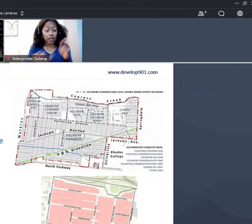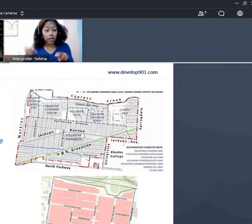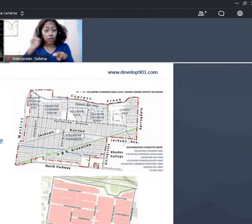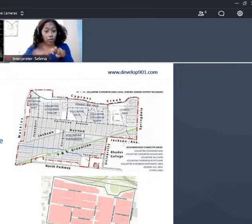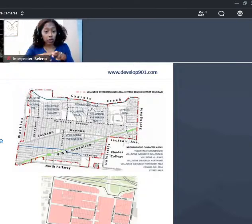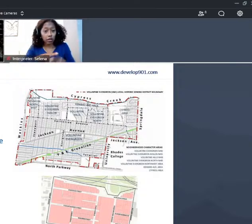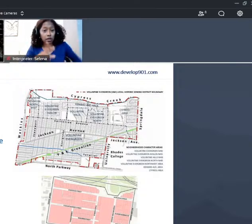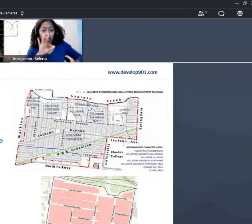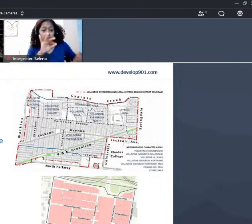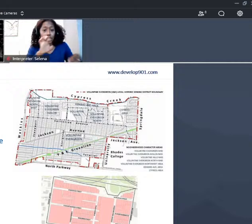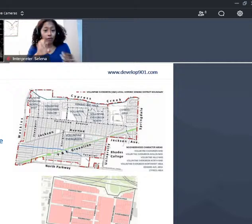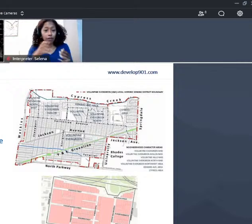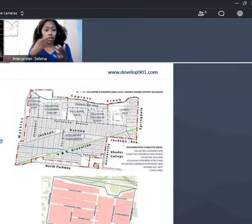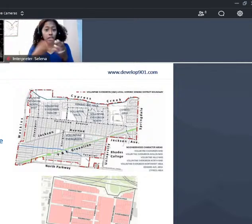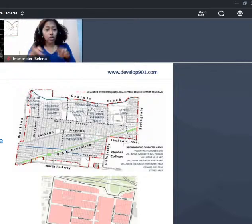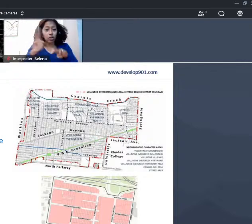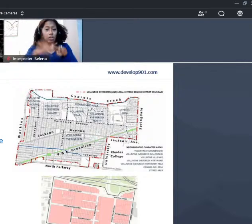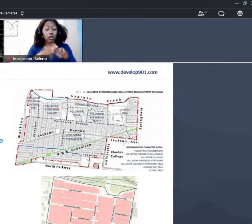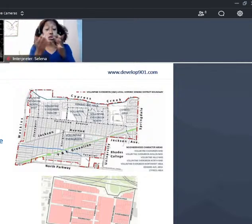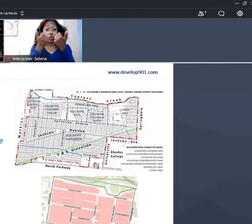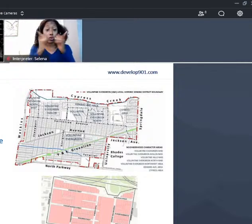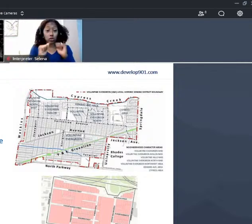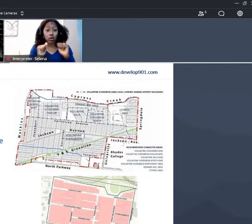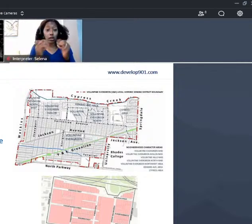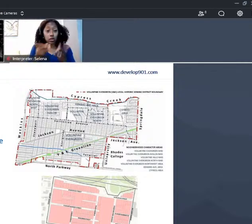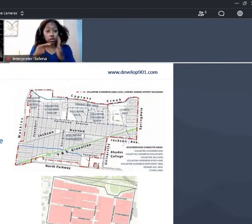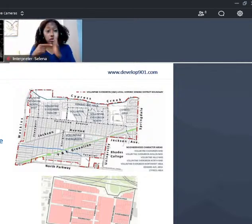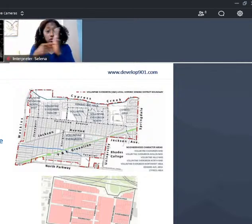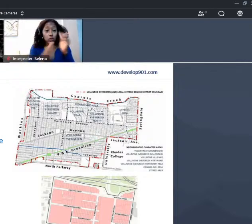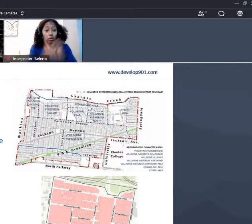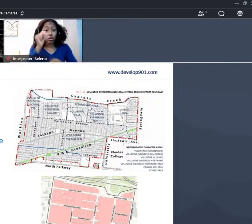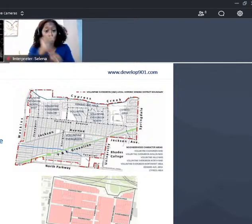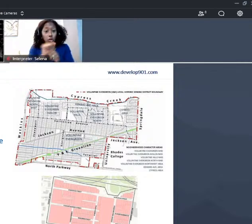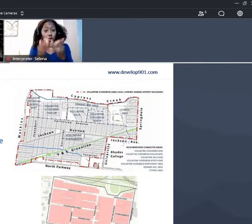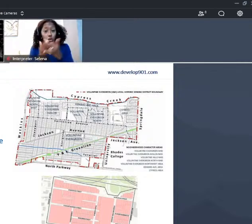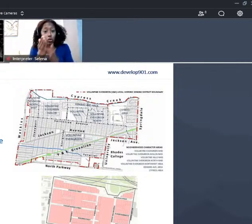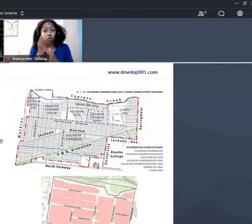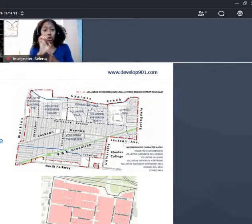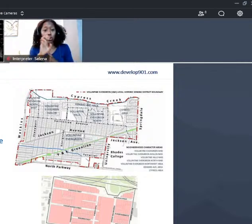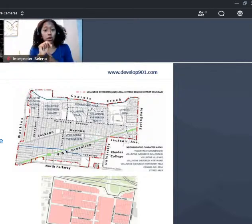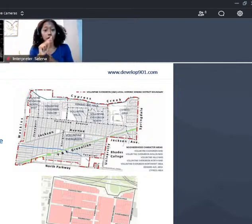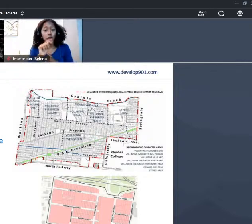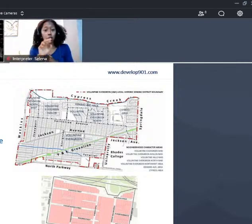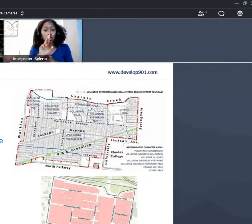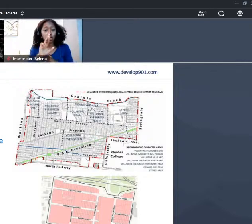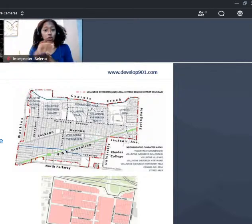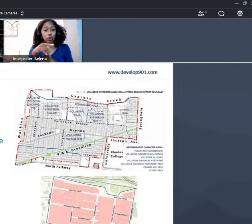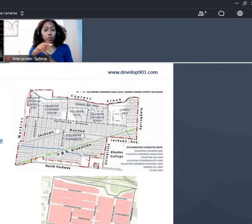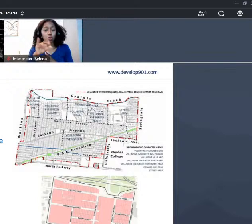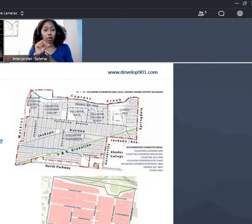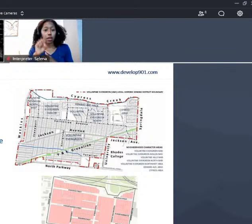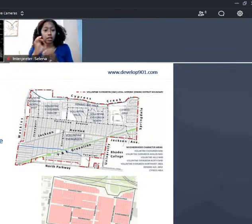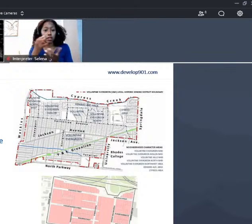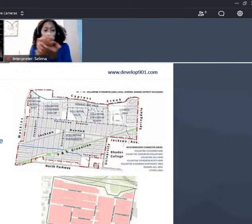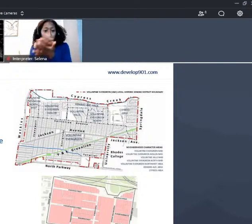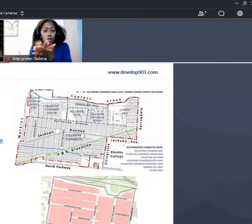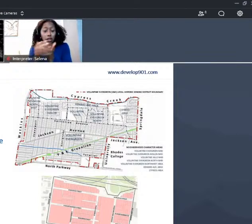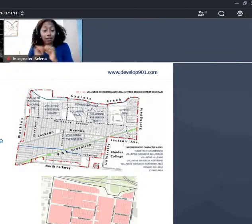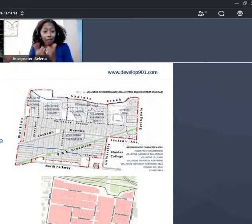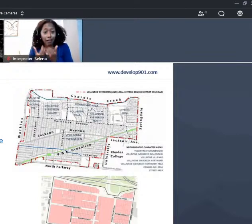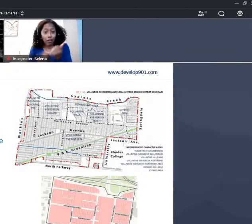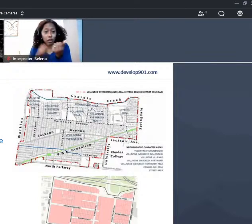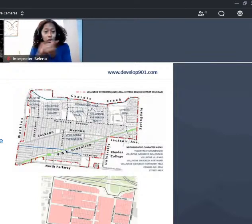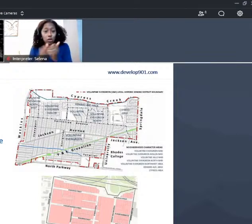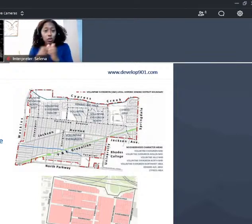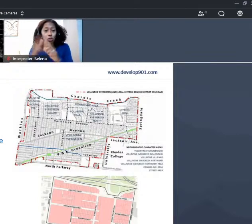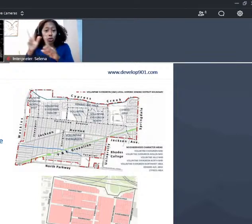to displace most of our work through an enterprise fund. The enterprise itself is funded by application fees, right? So